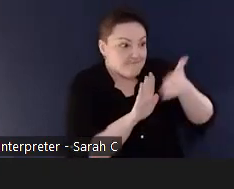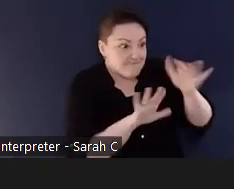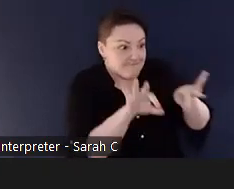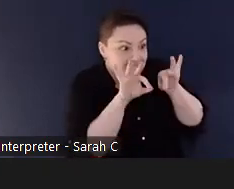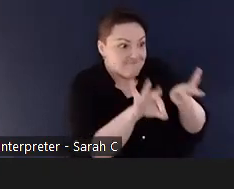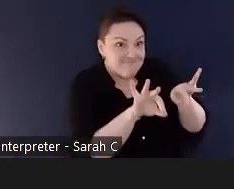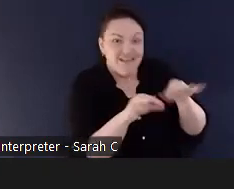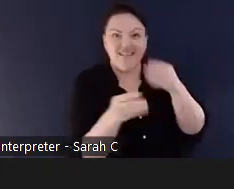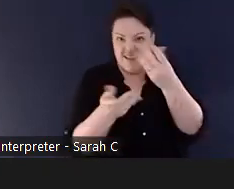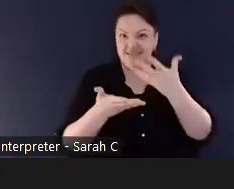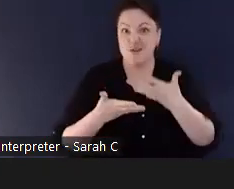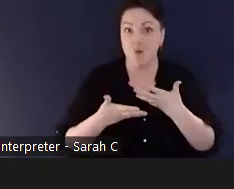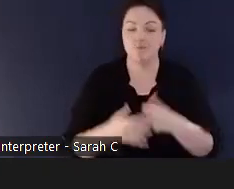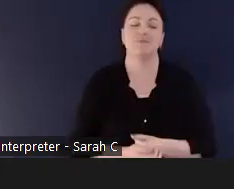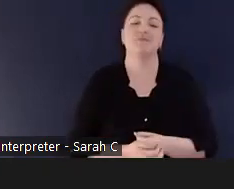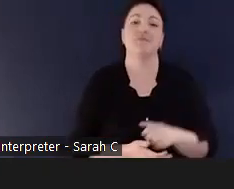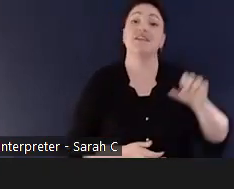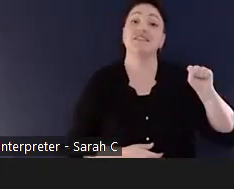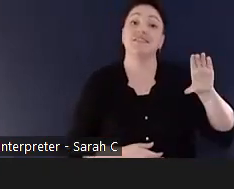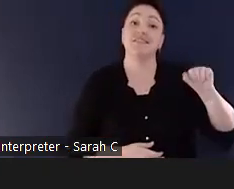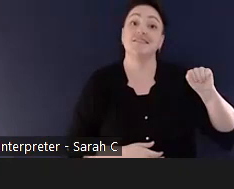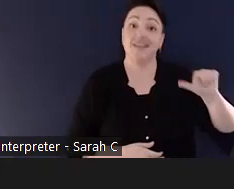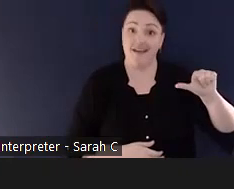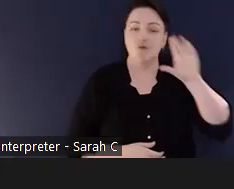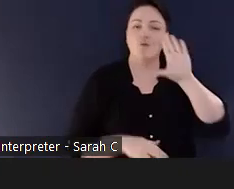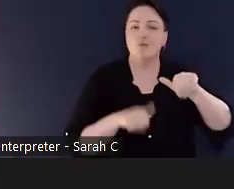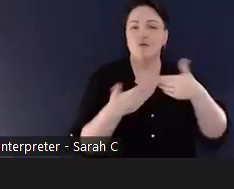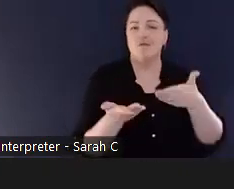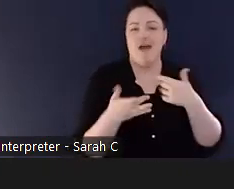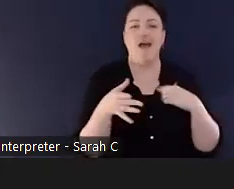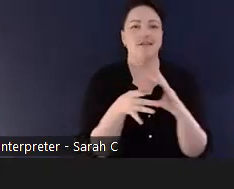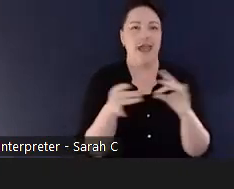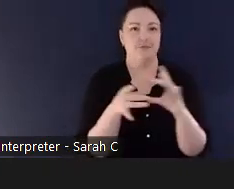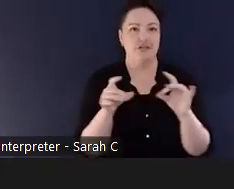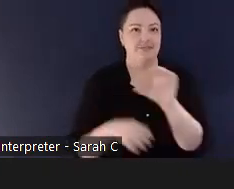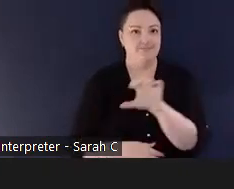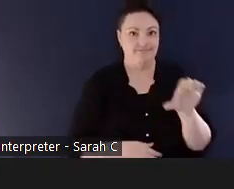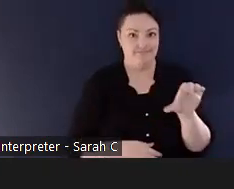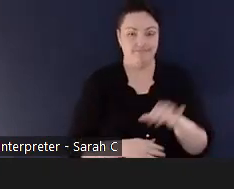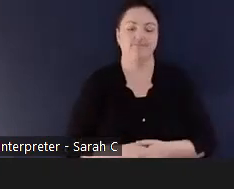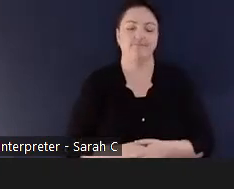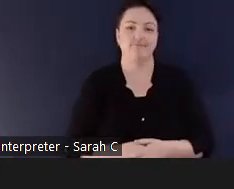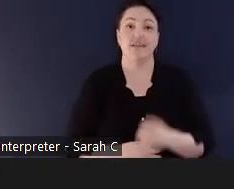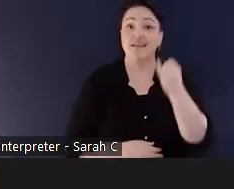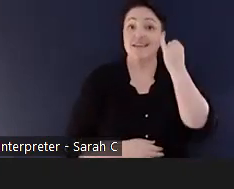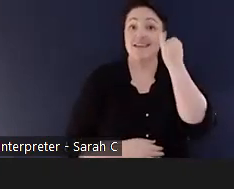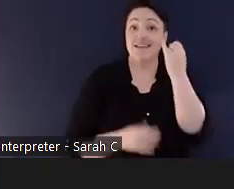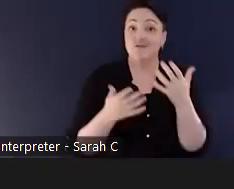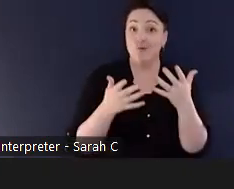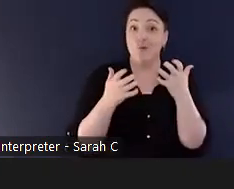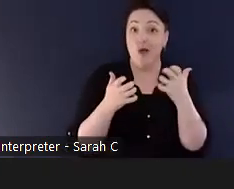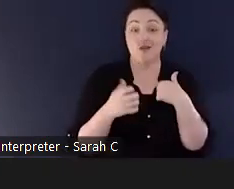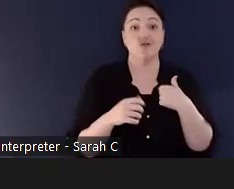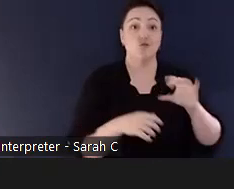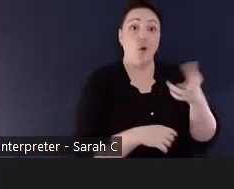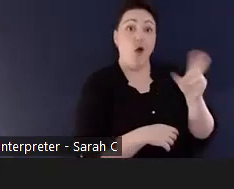And SCAG is also providing closed captioning for this session. If you would like to activate or hide this feature, please click